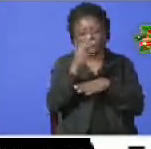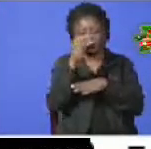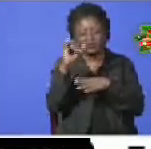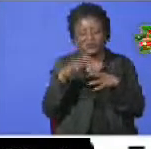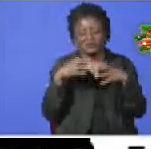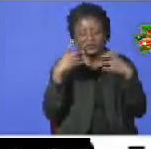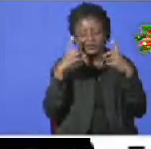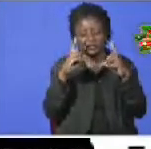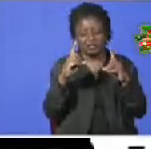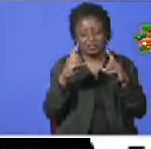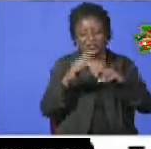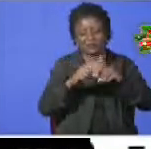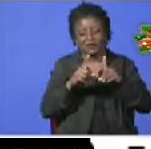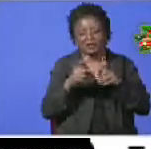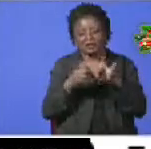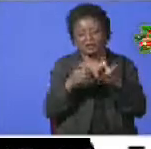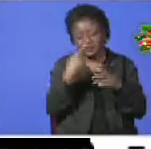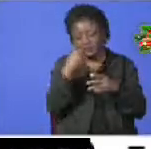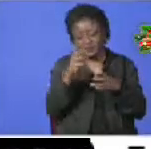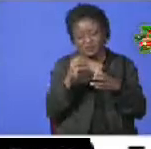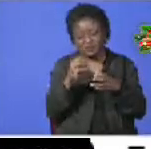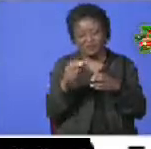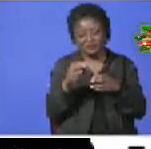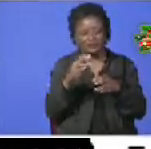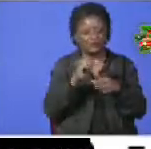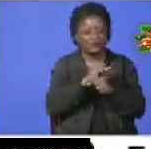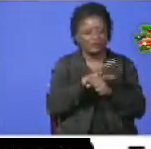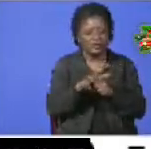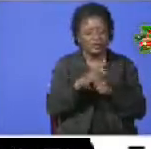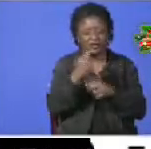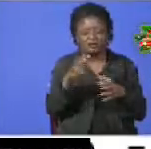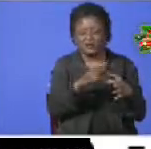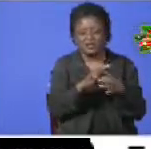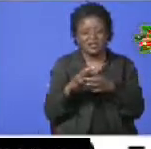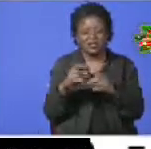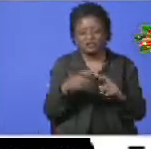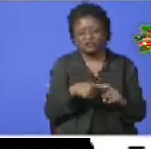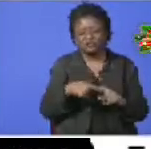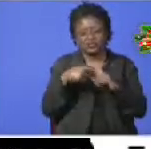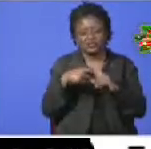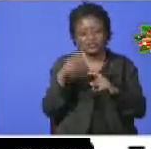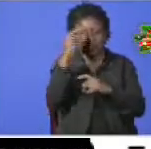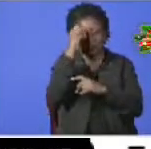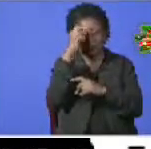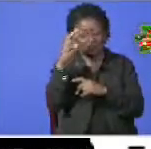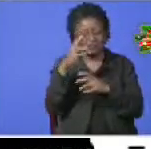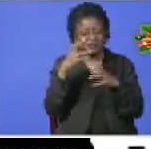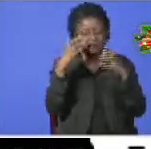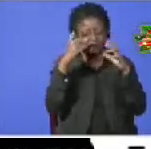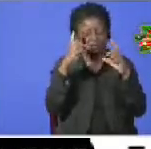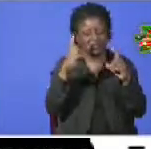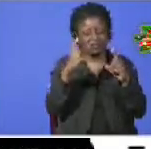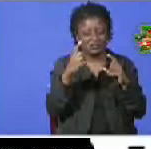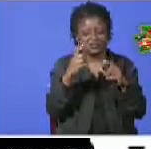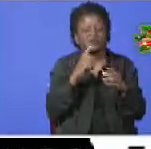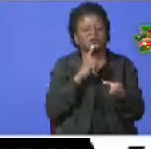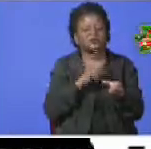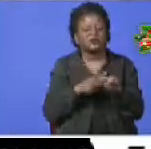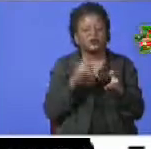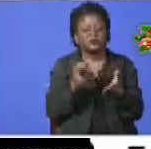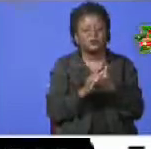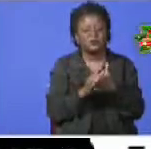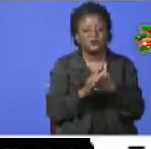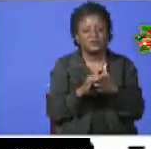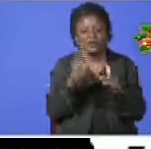to COVID-19 and related restrictions, Minister of Education, the Honorable Jeffrey Lloyd, confirms that skipping school in the public